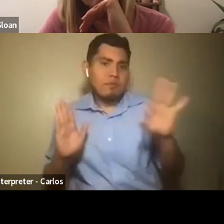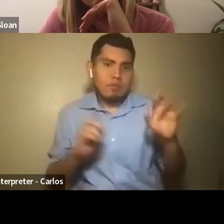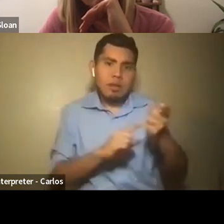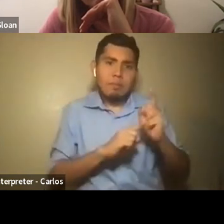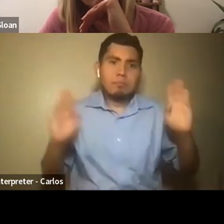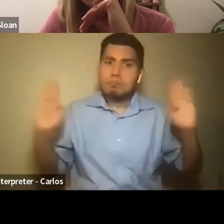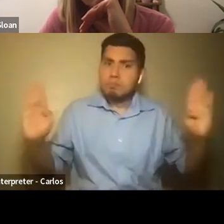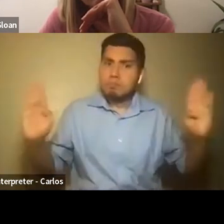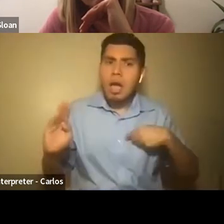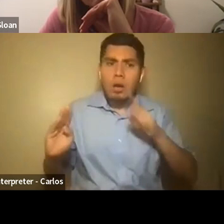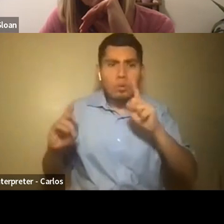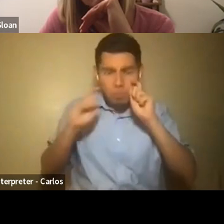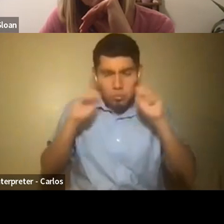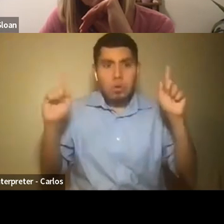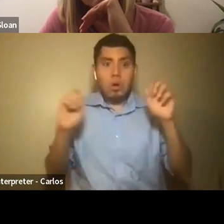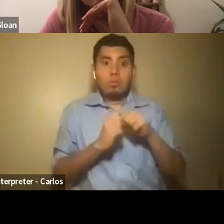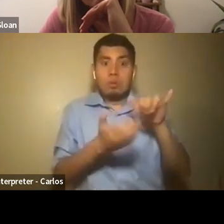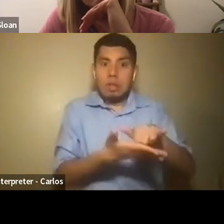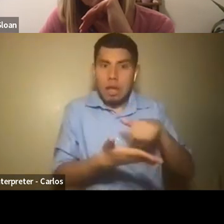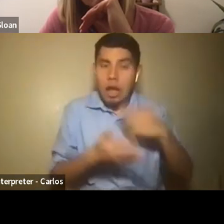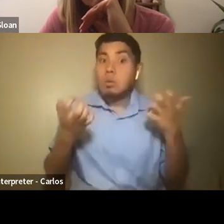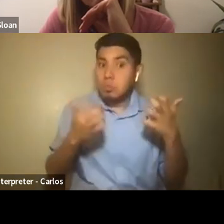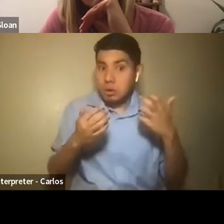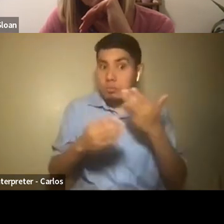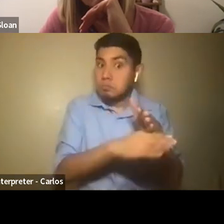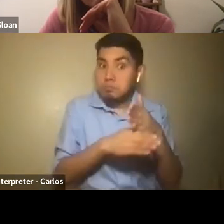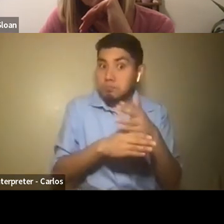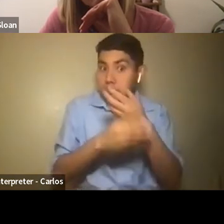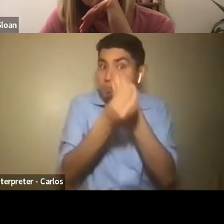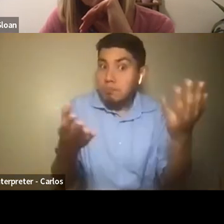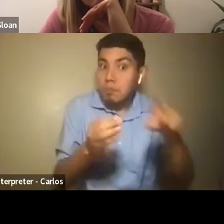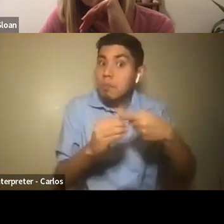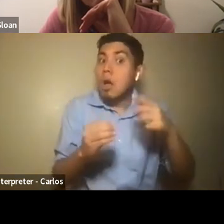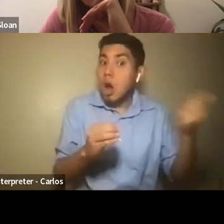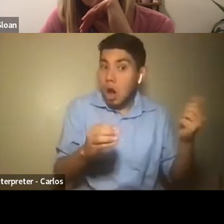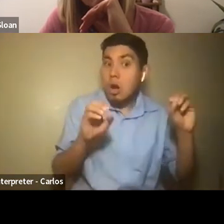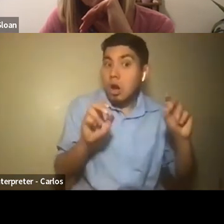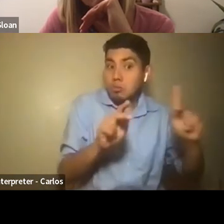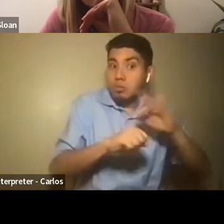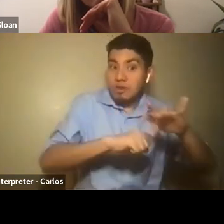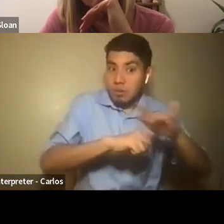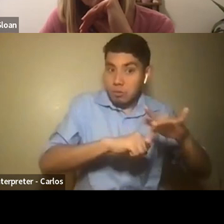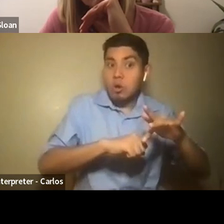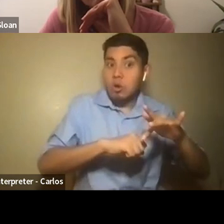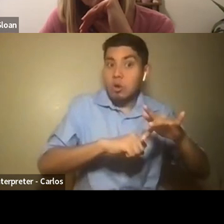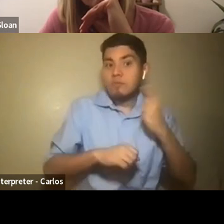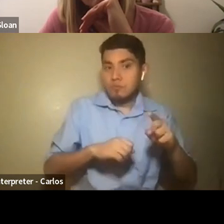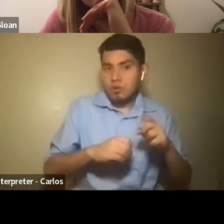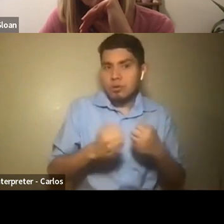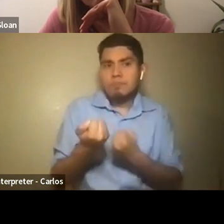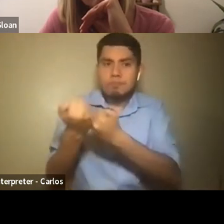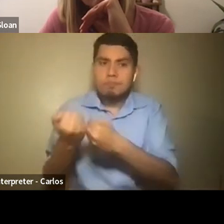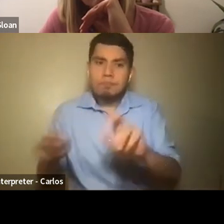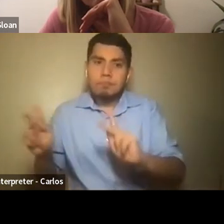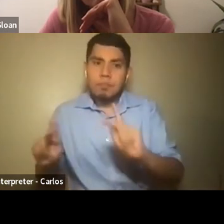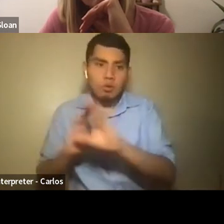was just surprised at that. And I just wanted to share another opportunity that might be available in the city for our homeless population.